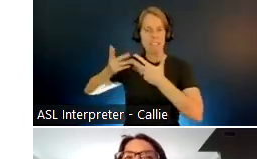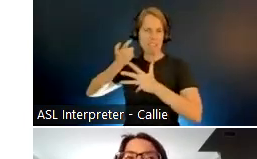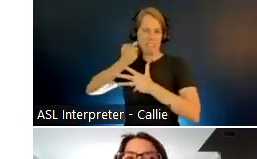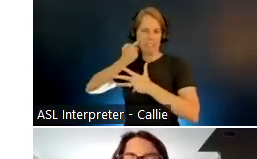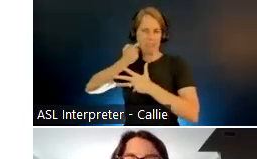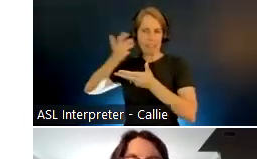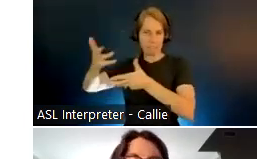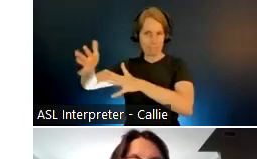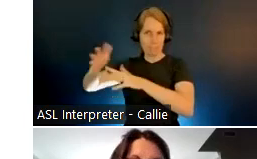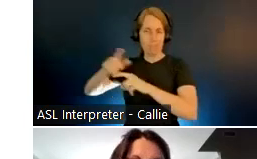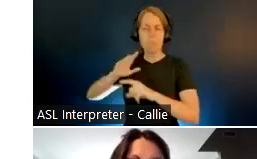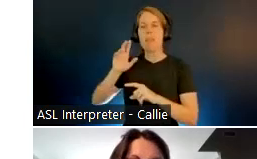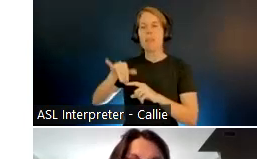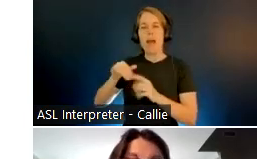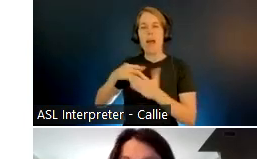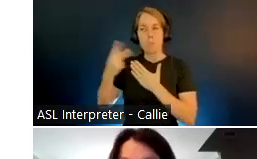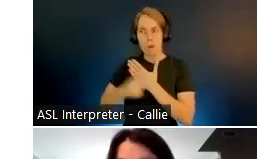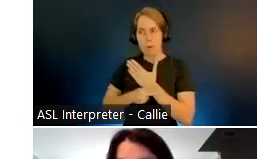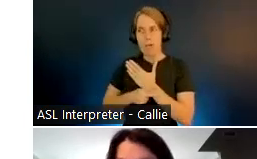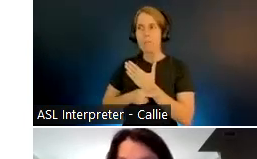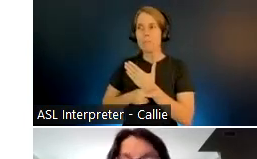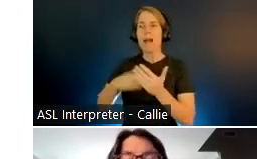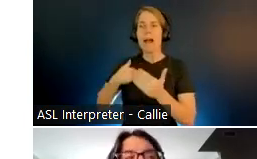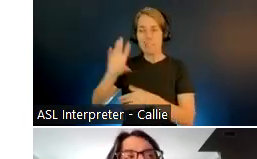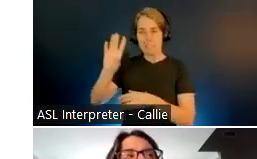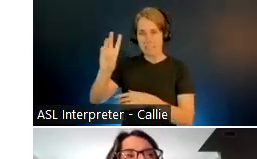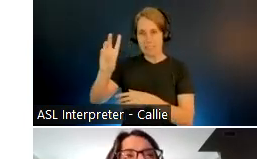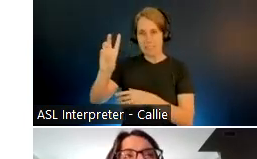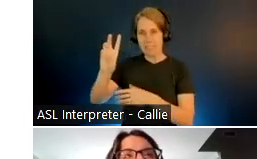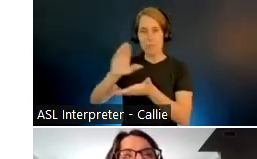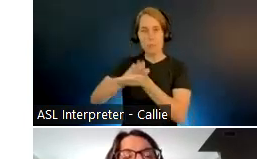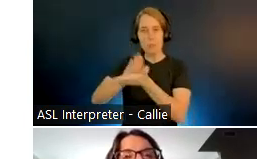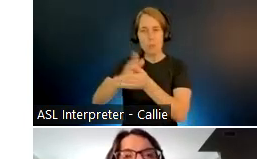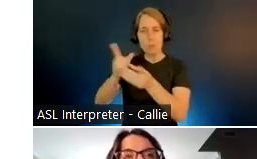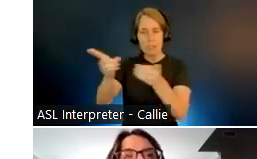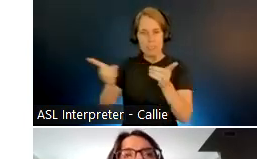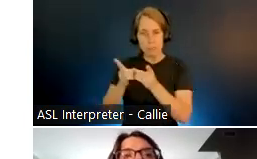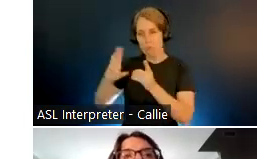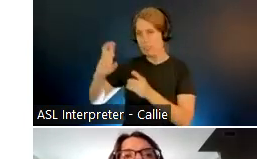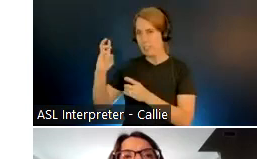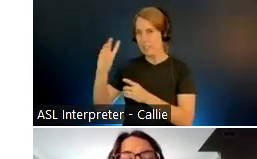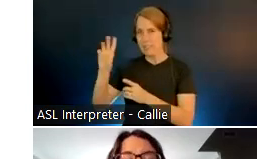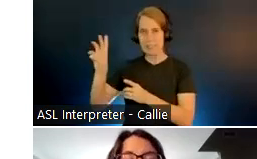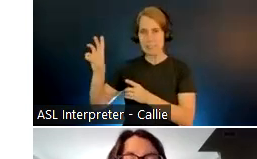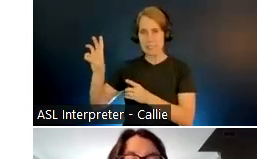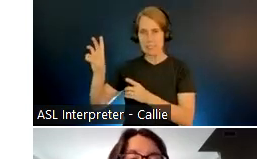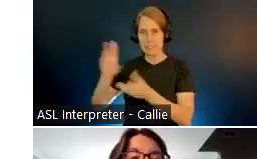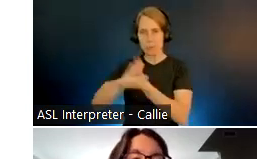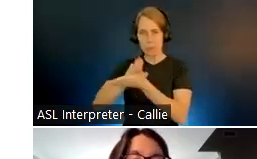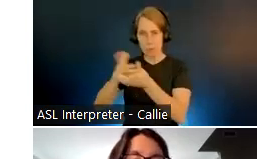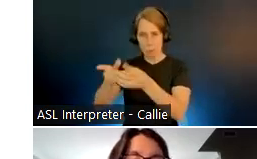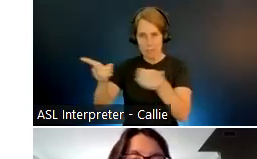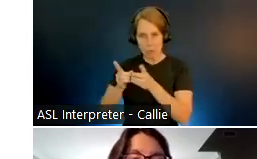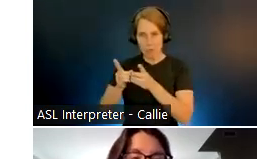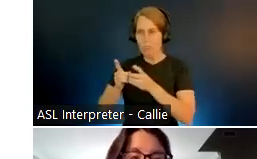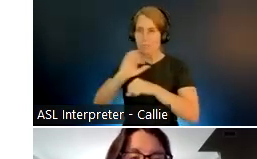program, we were in 6 school districts. And we were really, one of the main goals was getting students